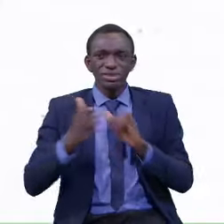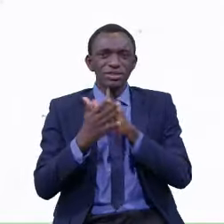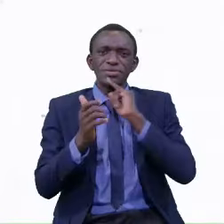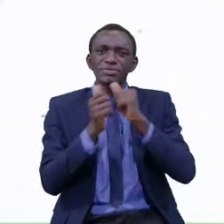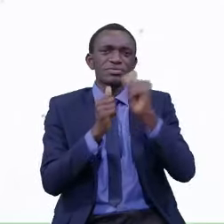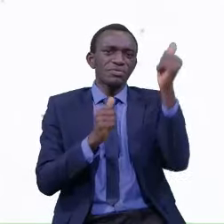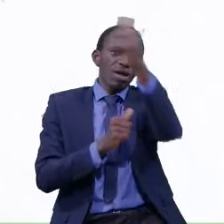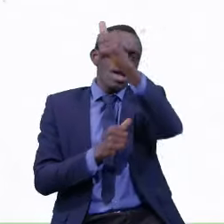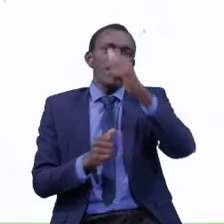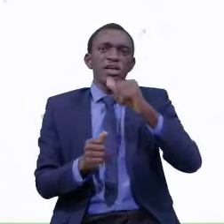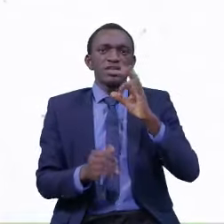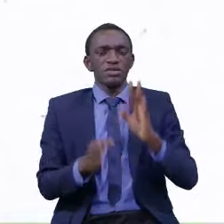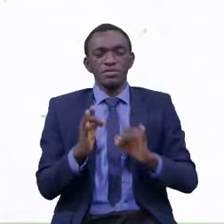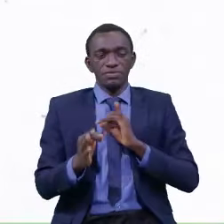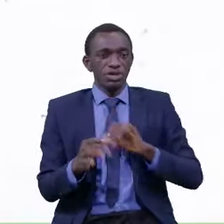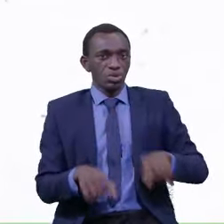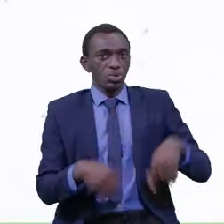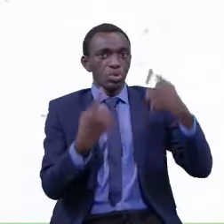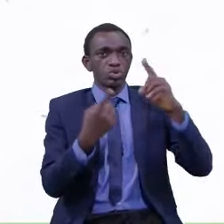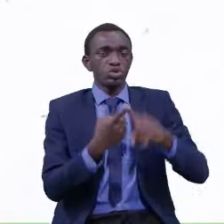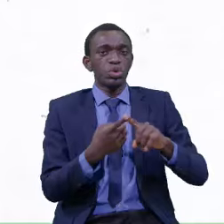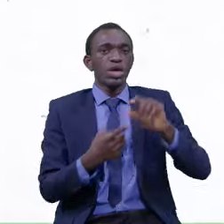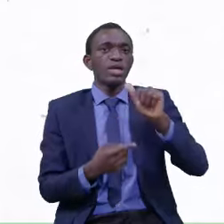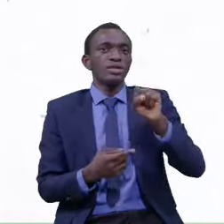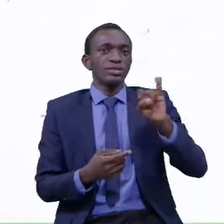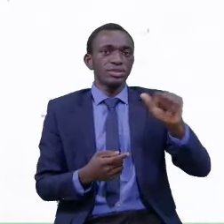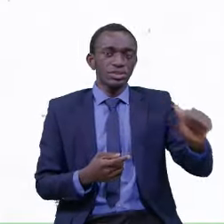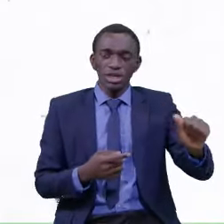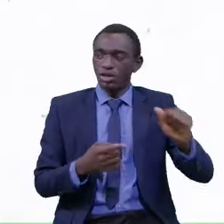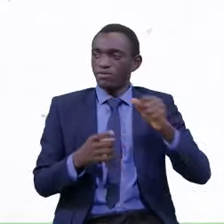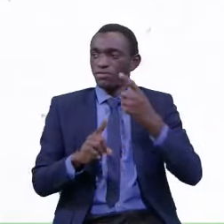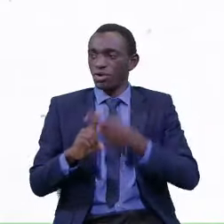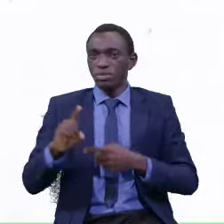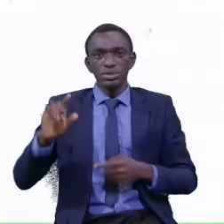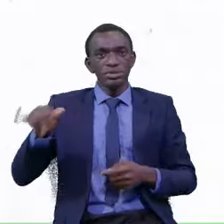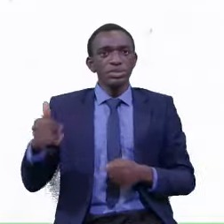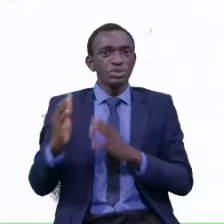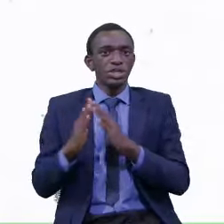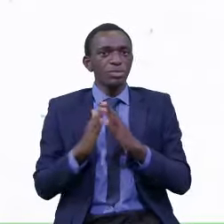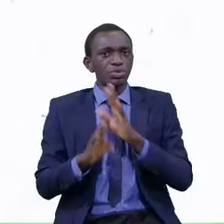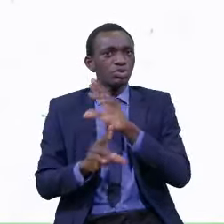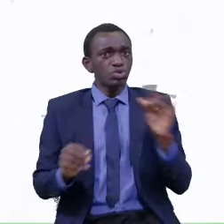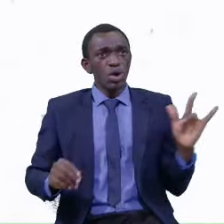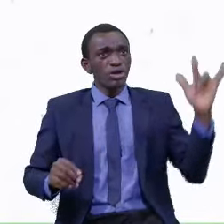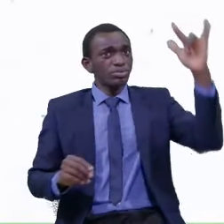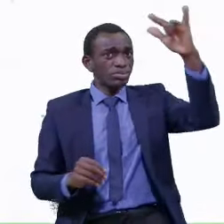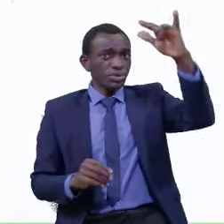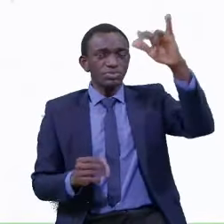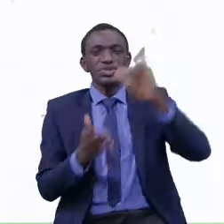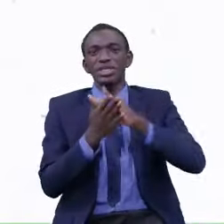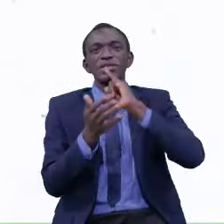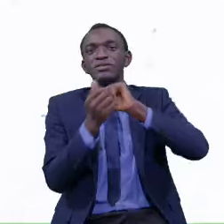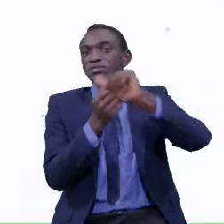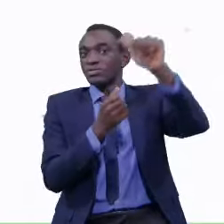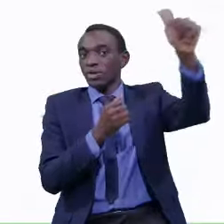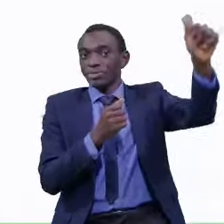from Jerusalem, and there is no aeroplane, that's far. And it says to them that are far